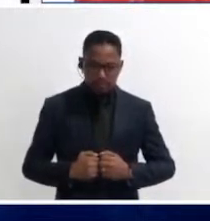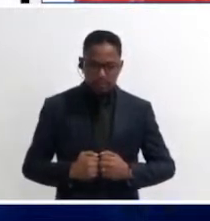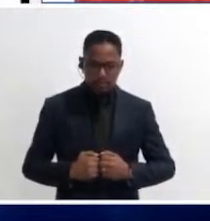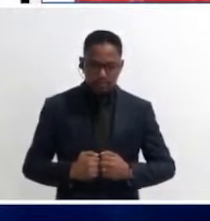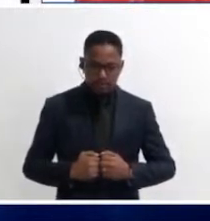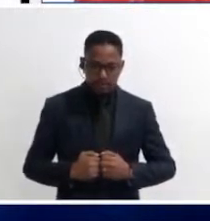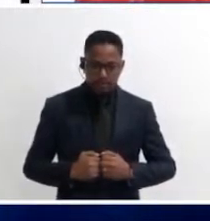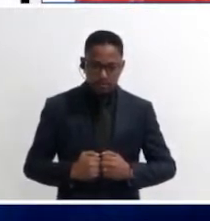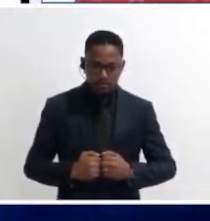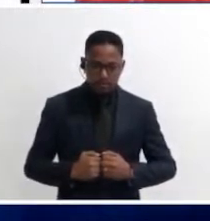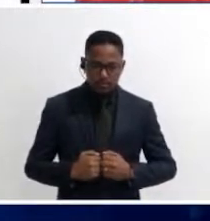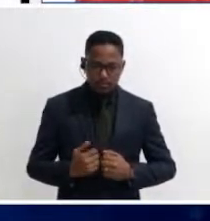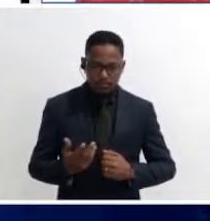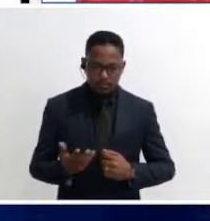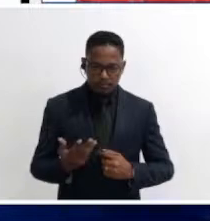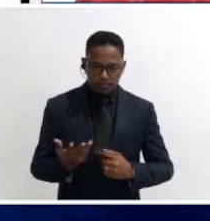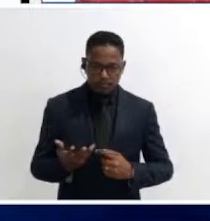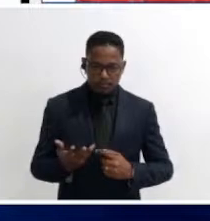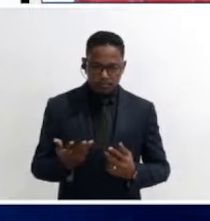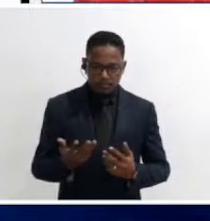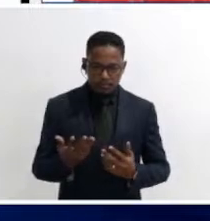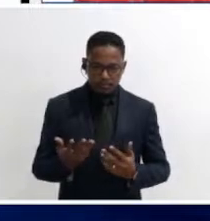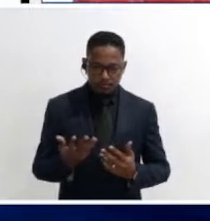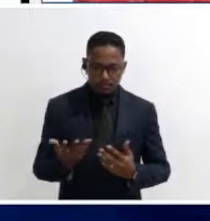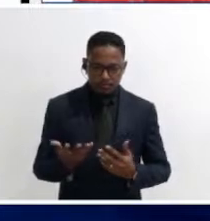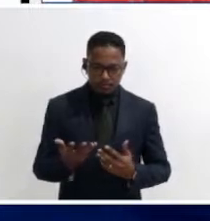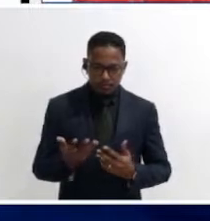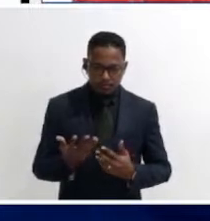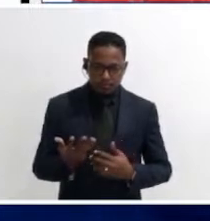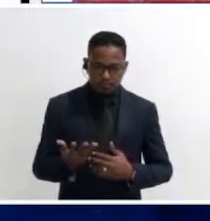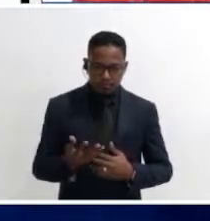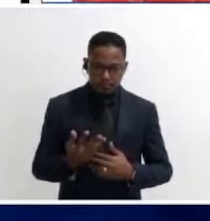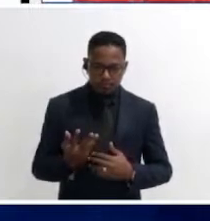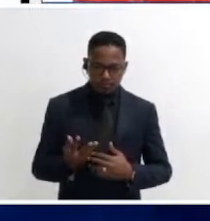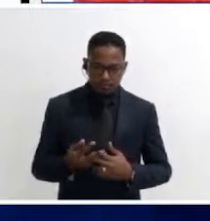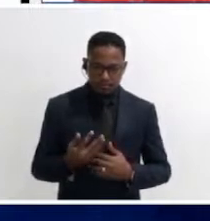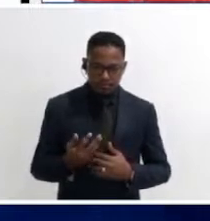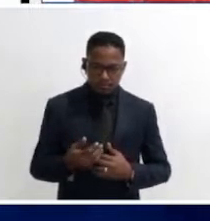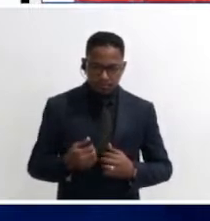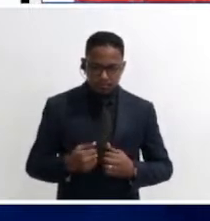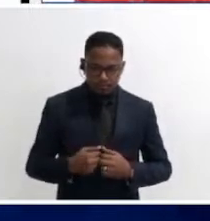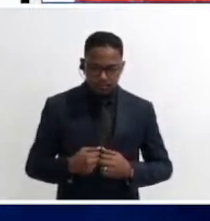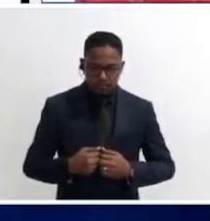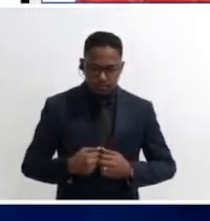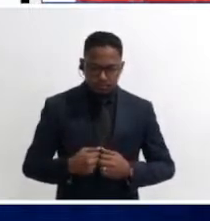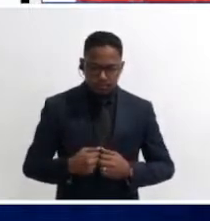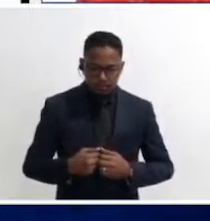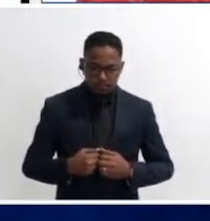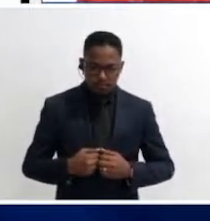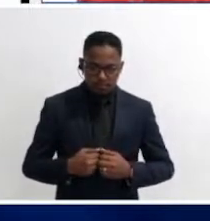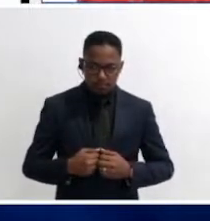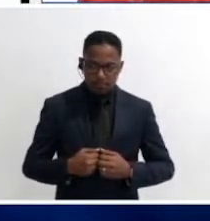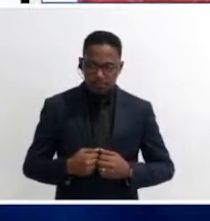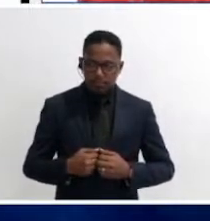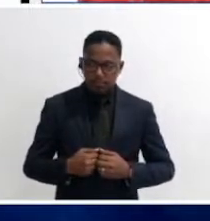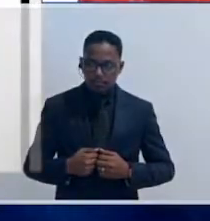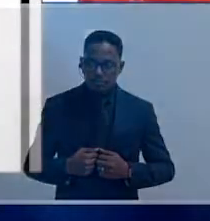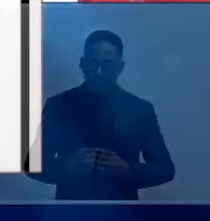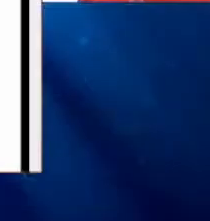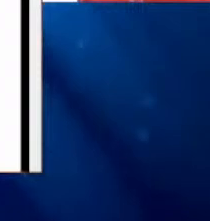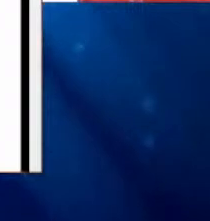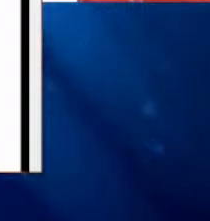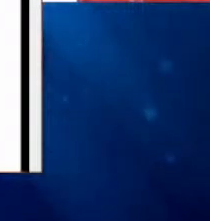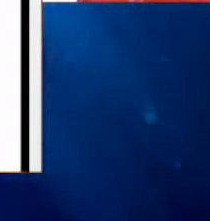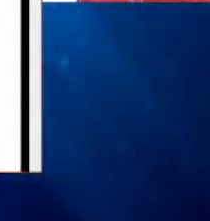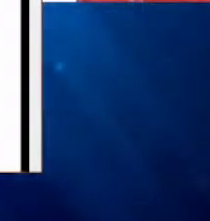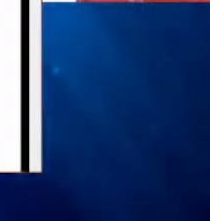that substrate. And then also some way to interconnect from what is now the package